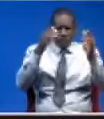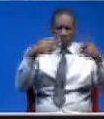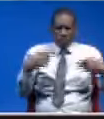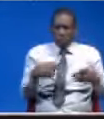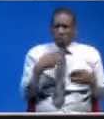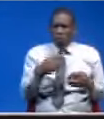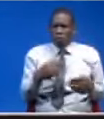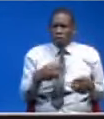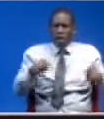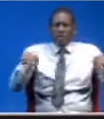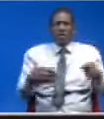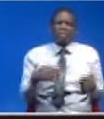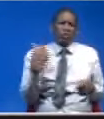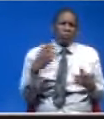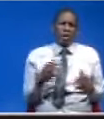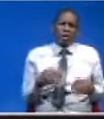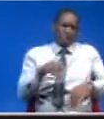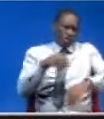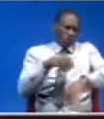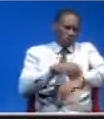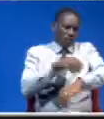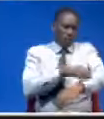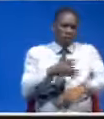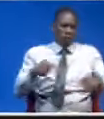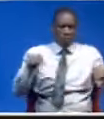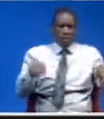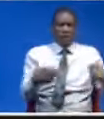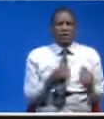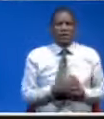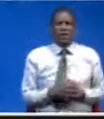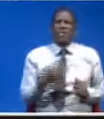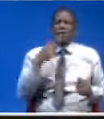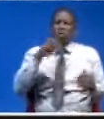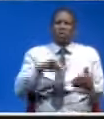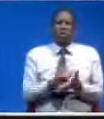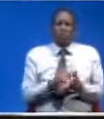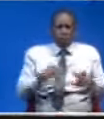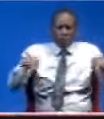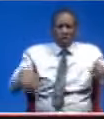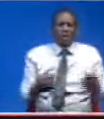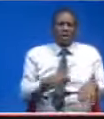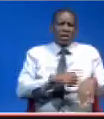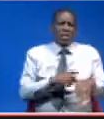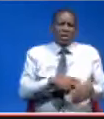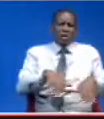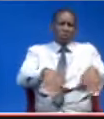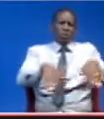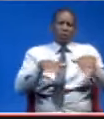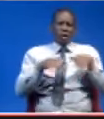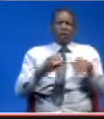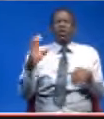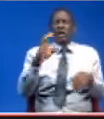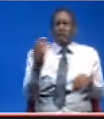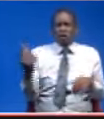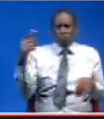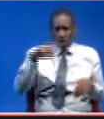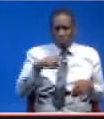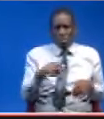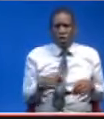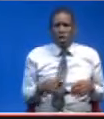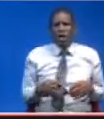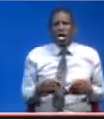marauding gang. He sustained injuries from the attack. He says he was ambushed while on standby waiting for his clients, losing